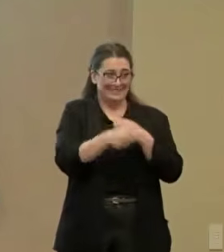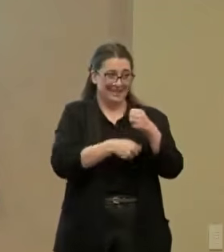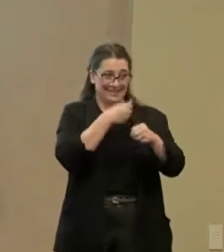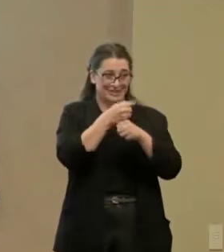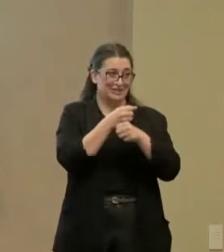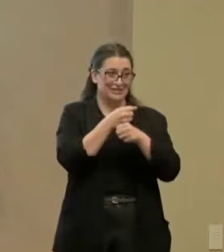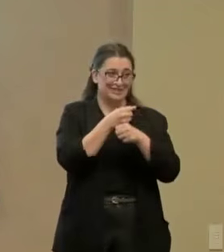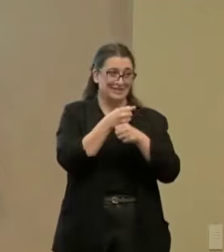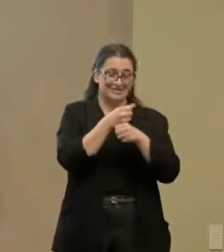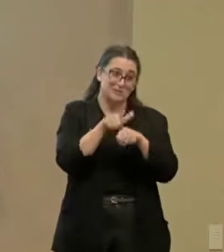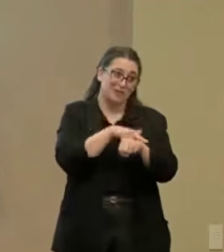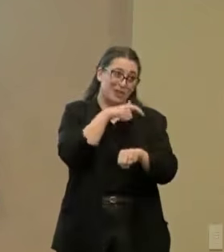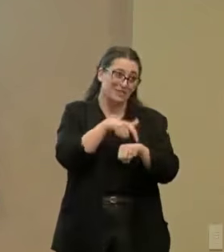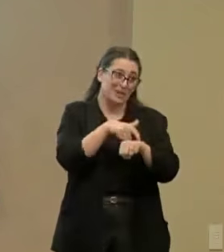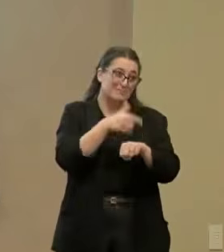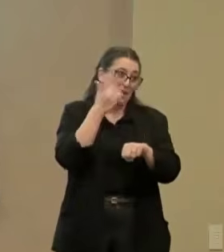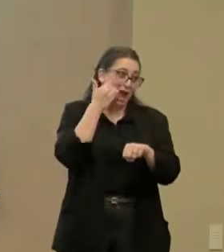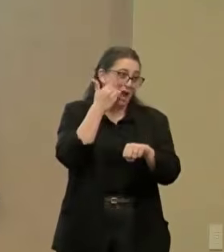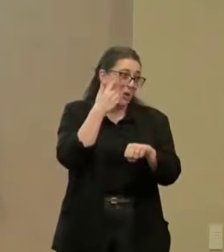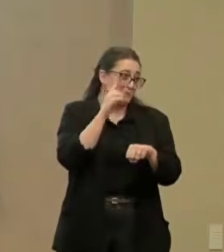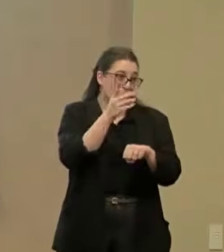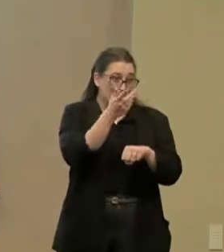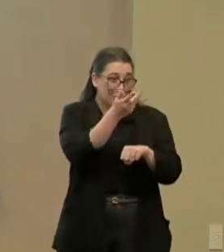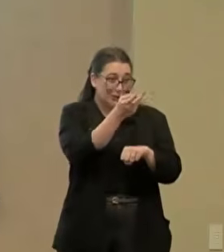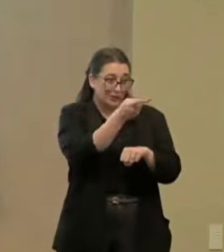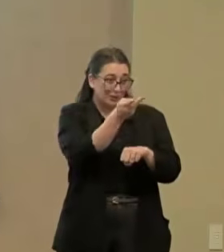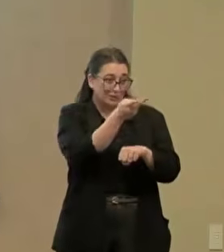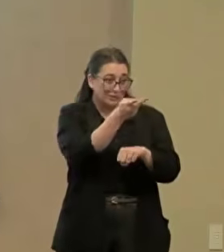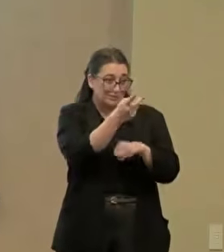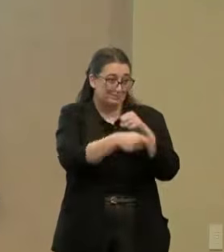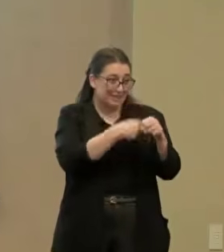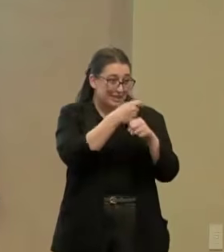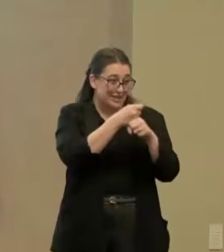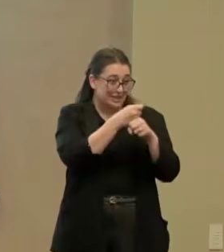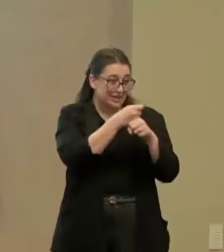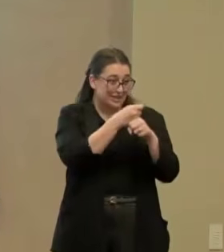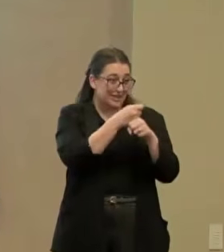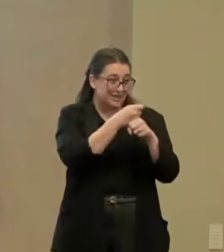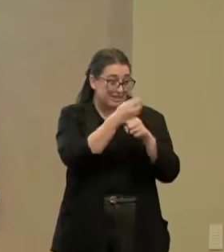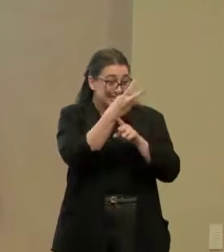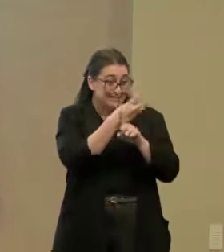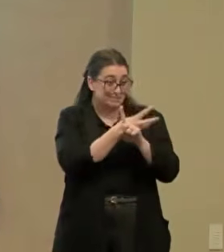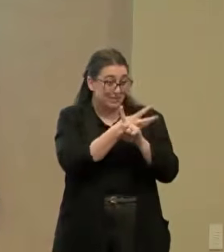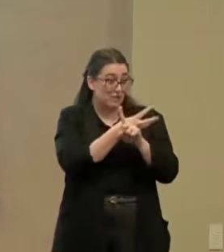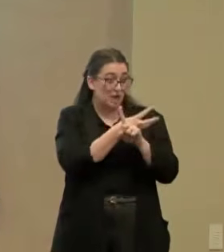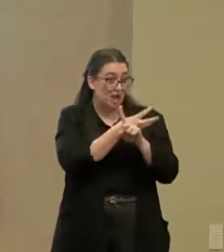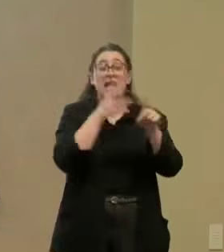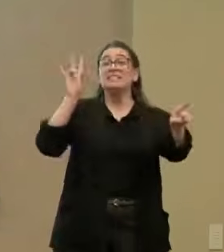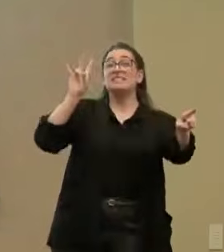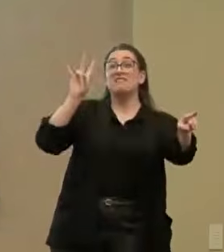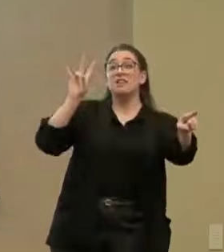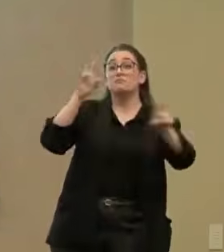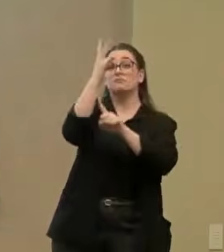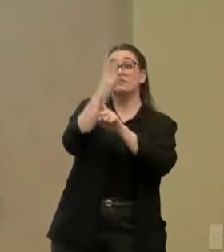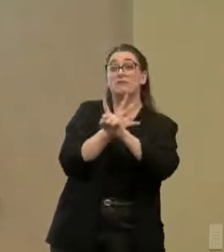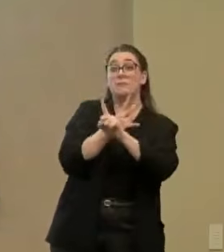so it's a long time. And for you, it's been a couple, maybe a year or two, something. 6 months, something. No.